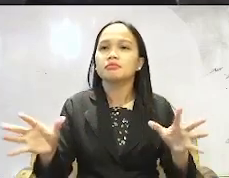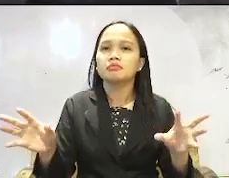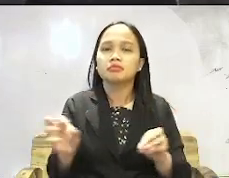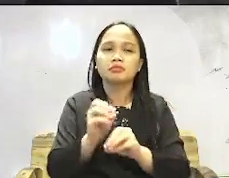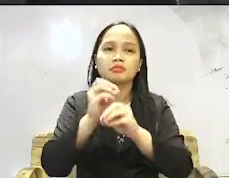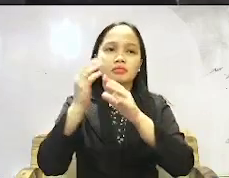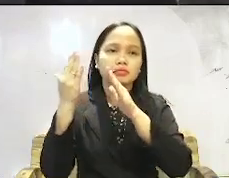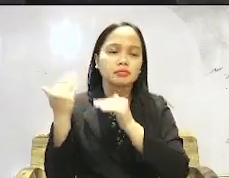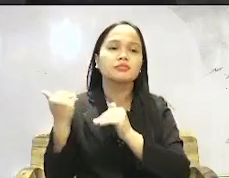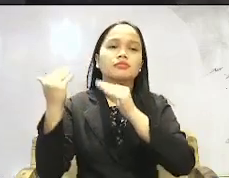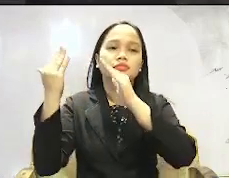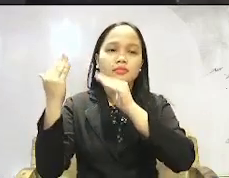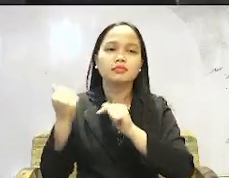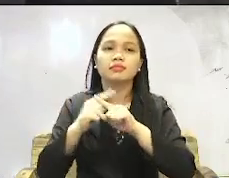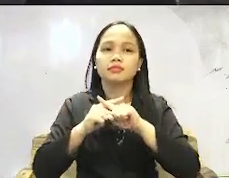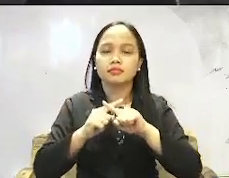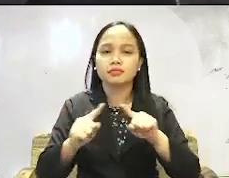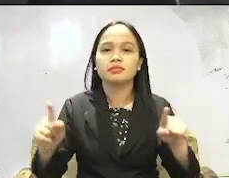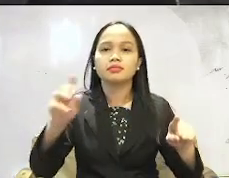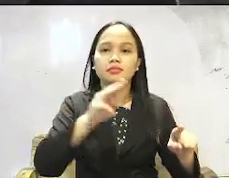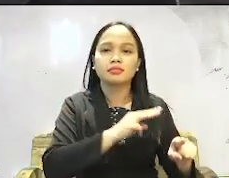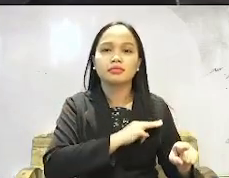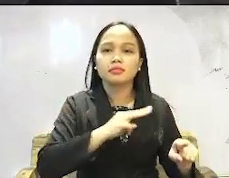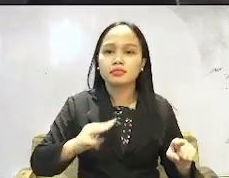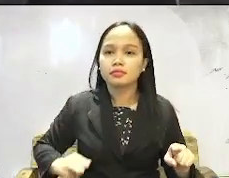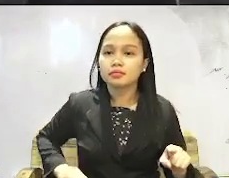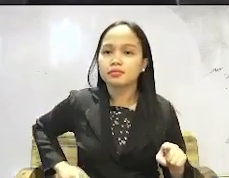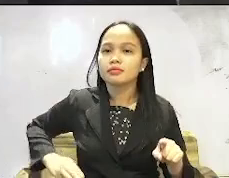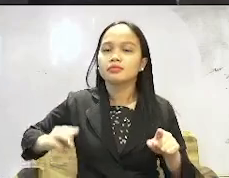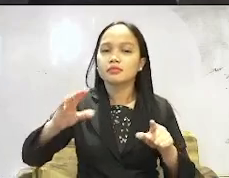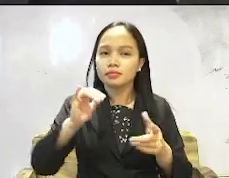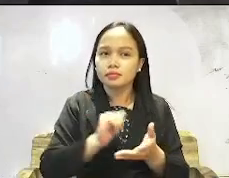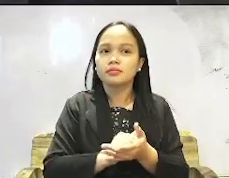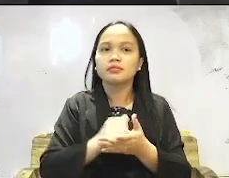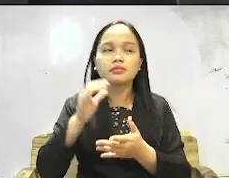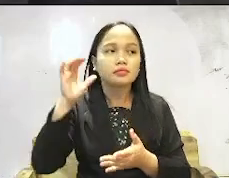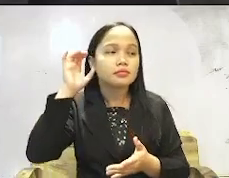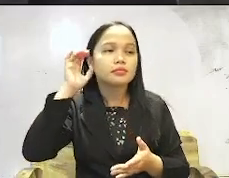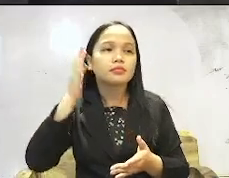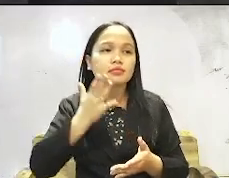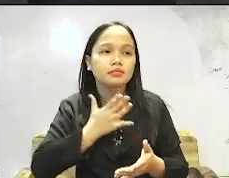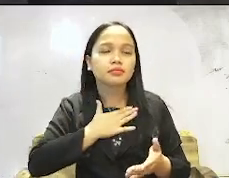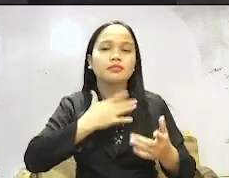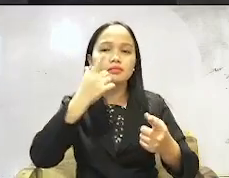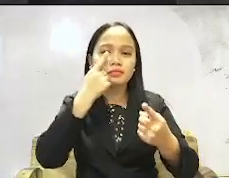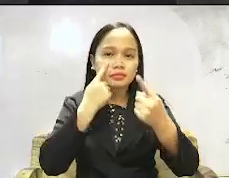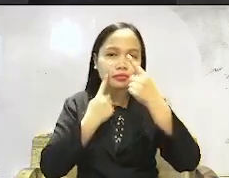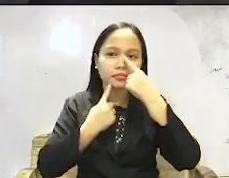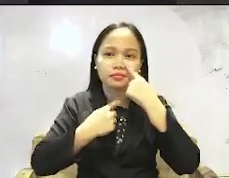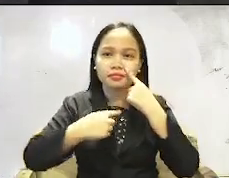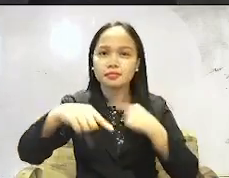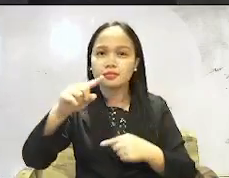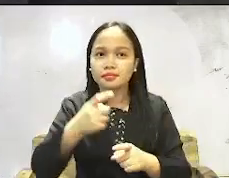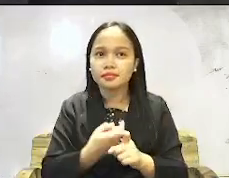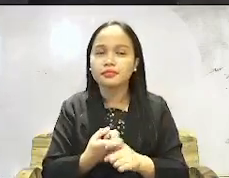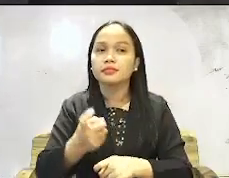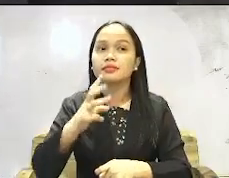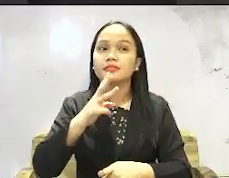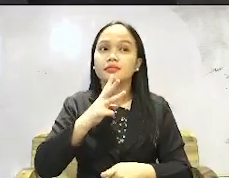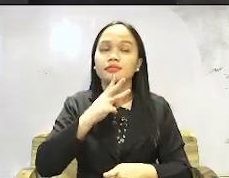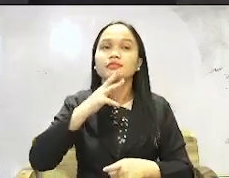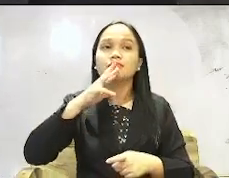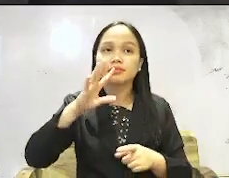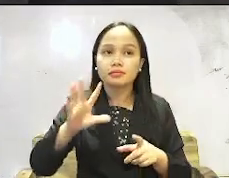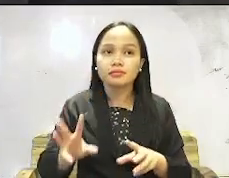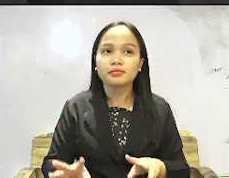rise no more. But the master of the sea heard my despairing cry. From the